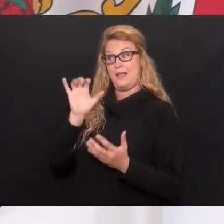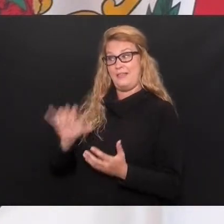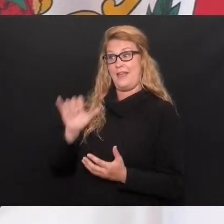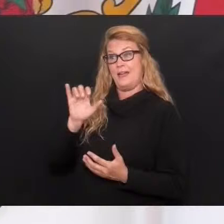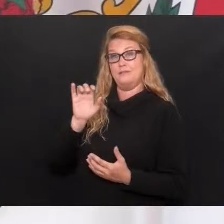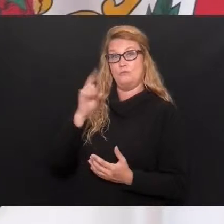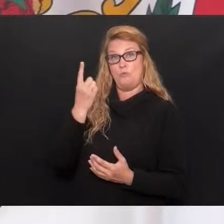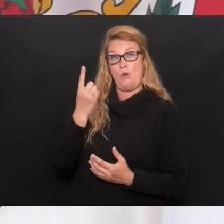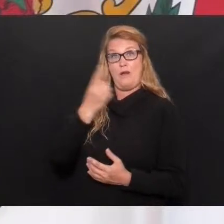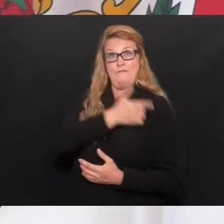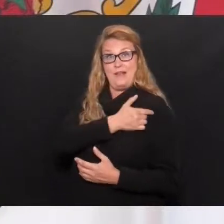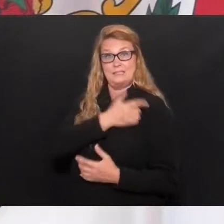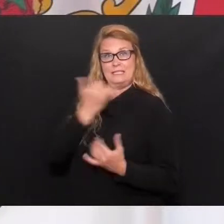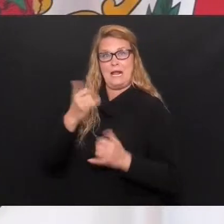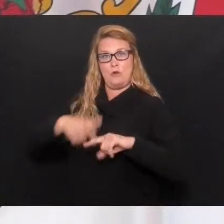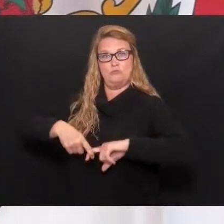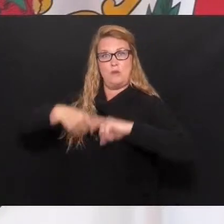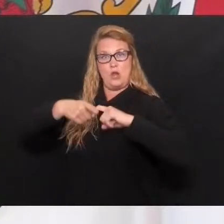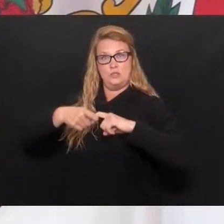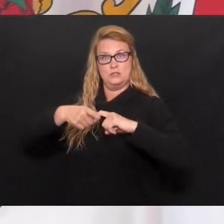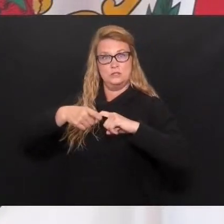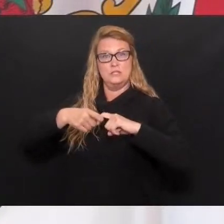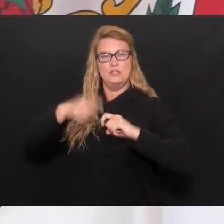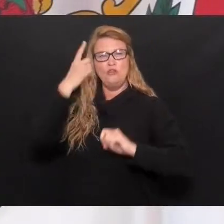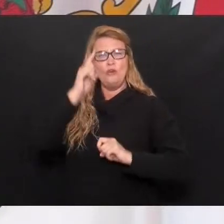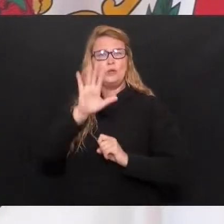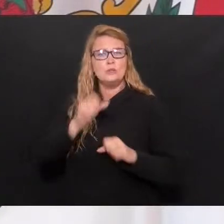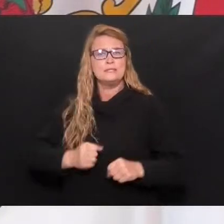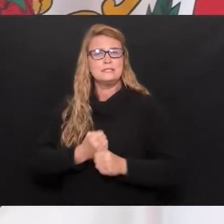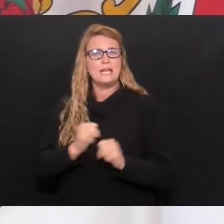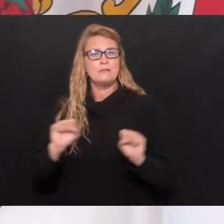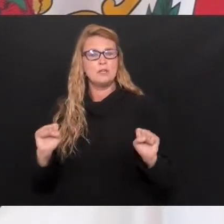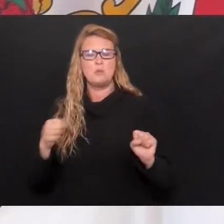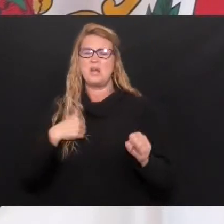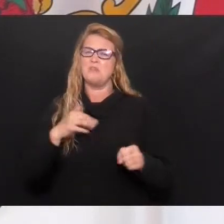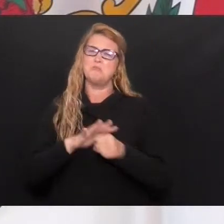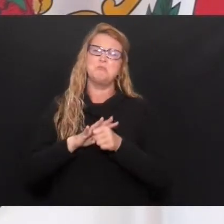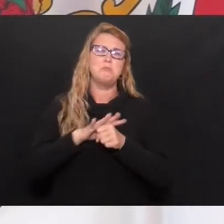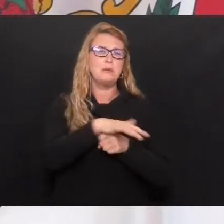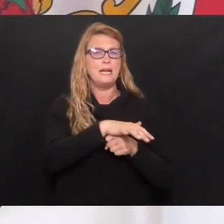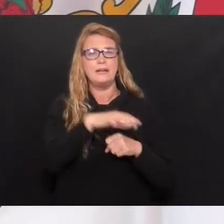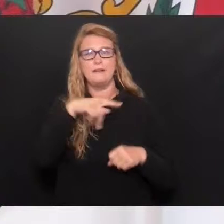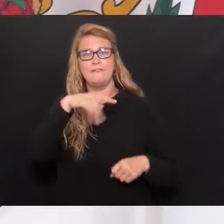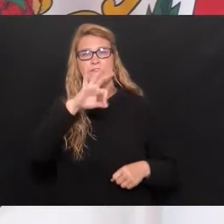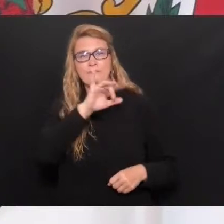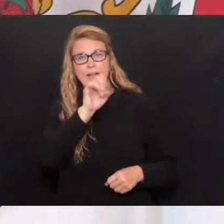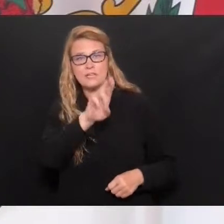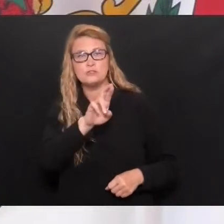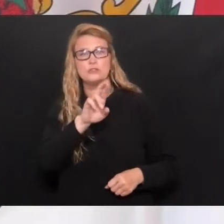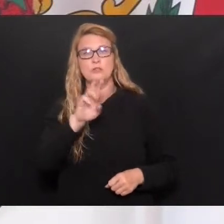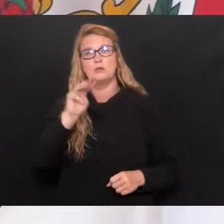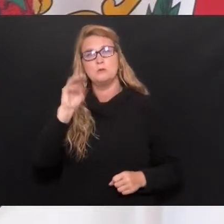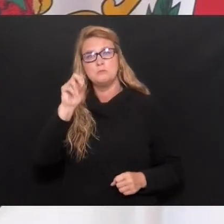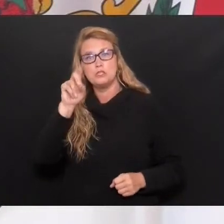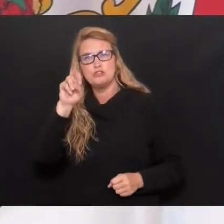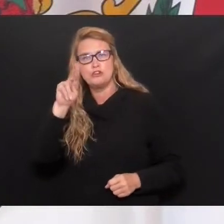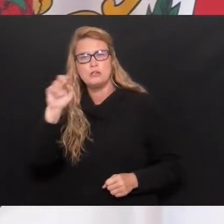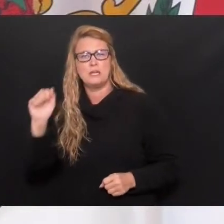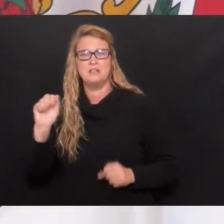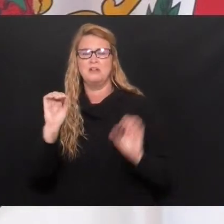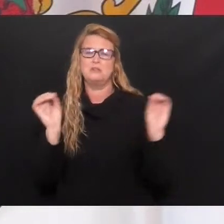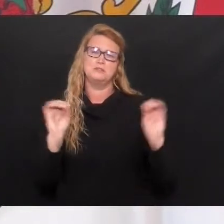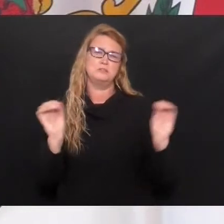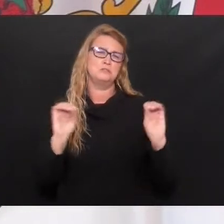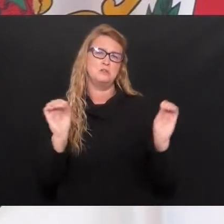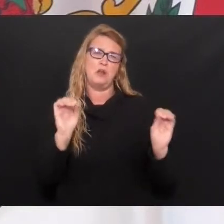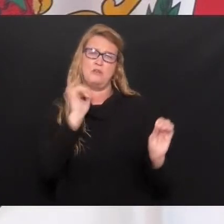is paused for right now, we still have plenty of the Pfizer and Moderna vaccines, and there's been nothing that's